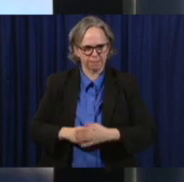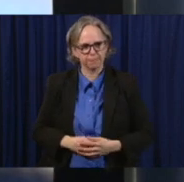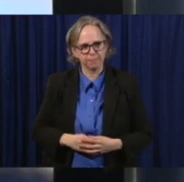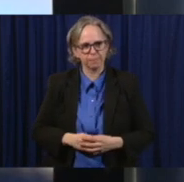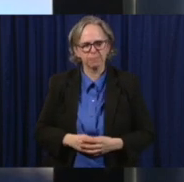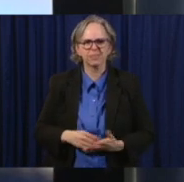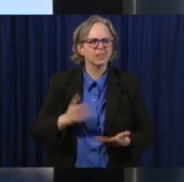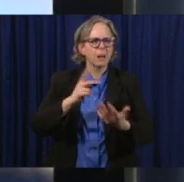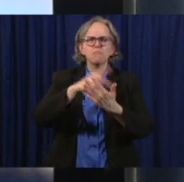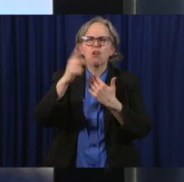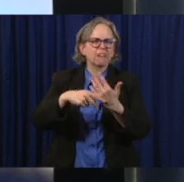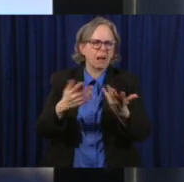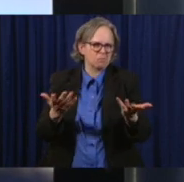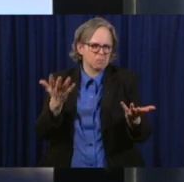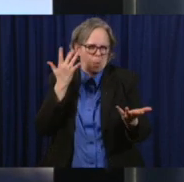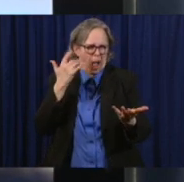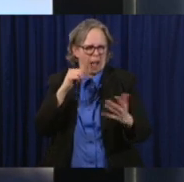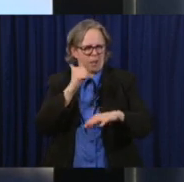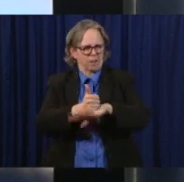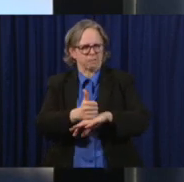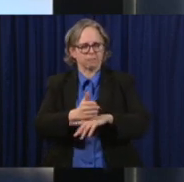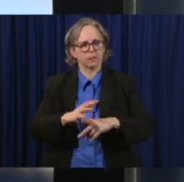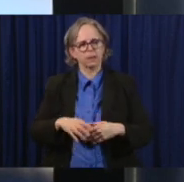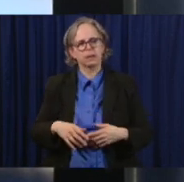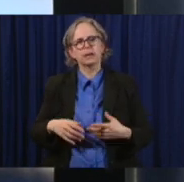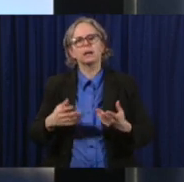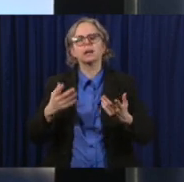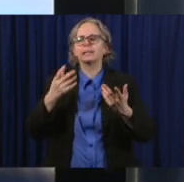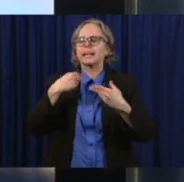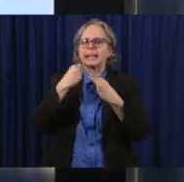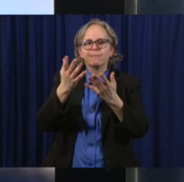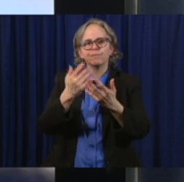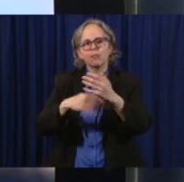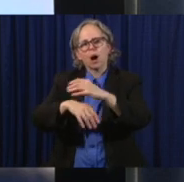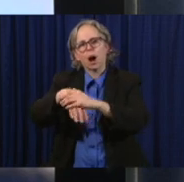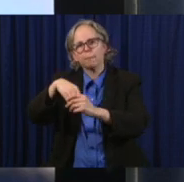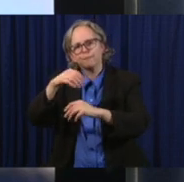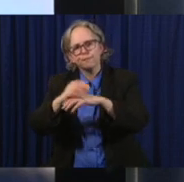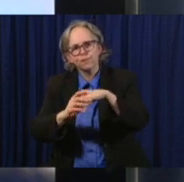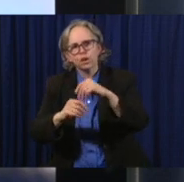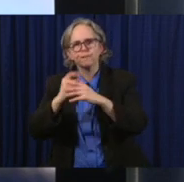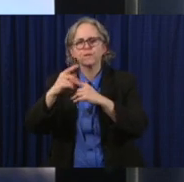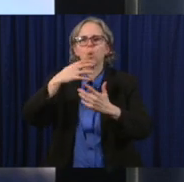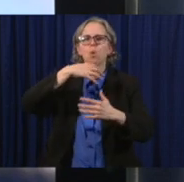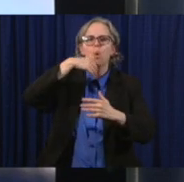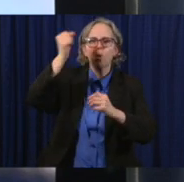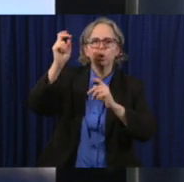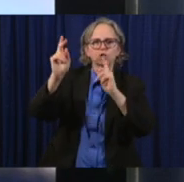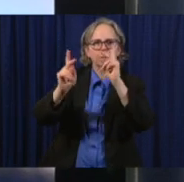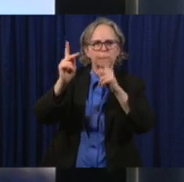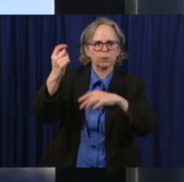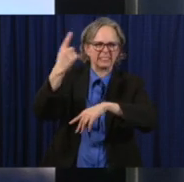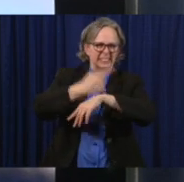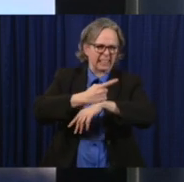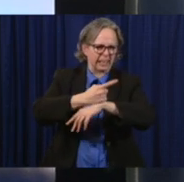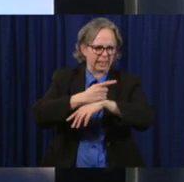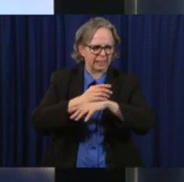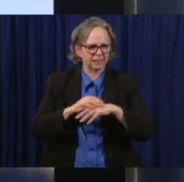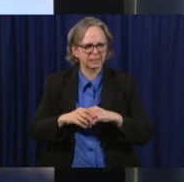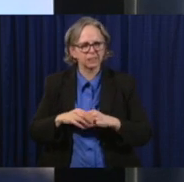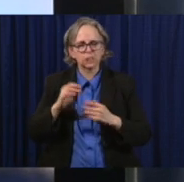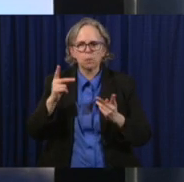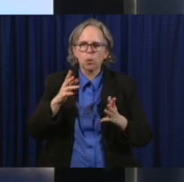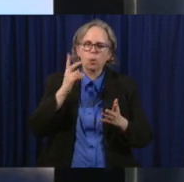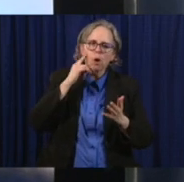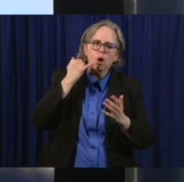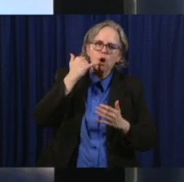add a bit of comfort to an older adult's day. They will be checked on. So we knew that we